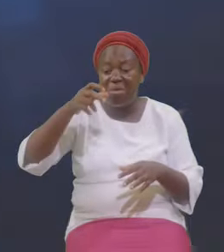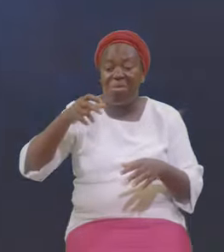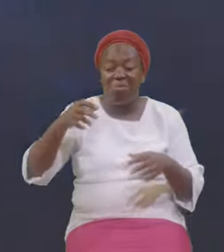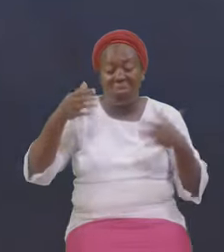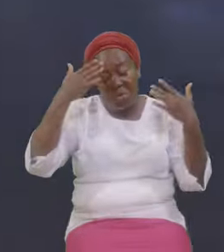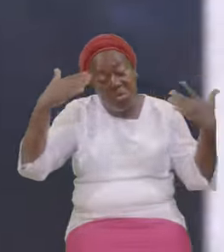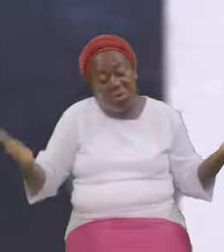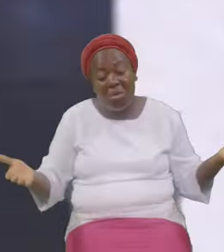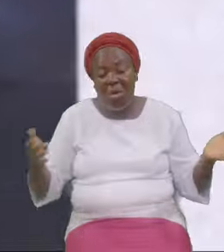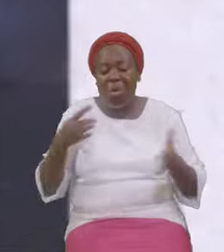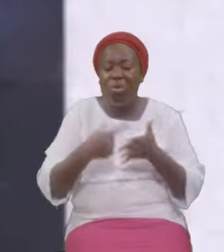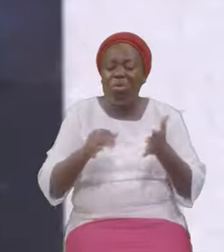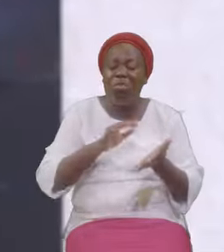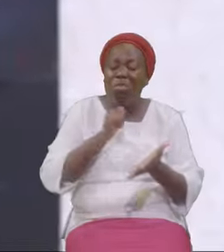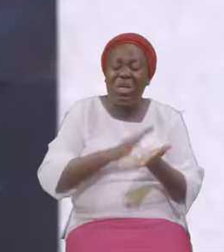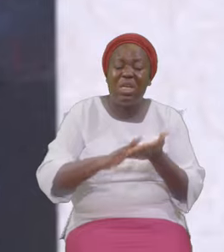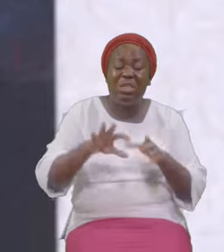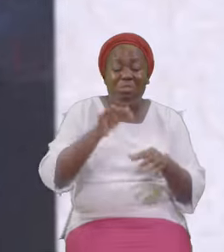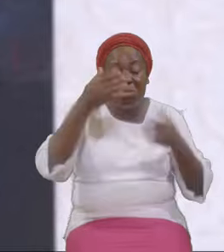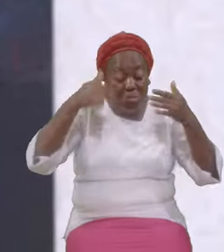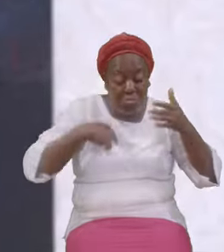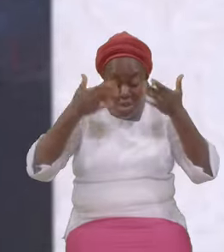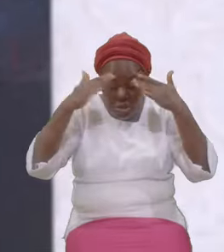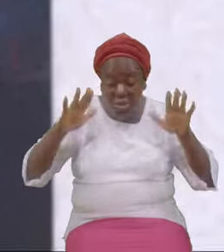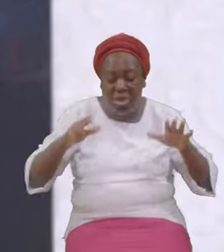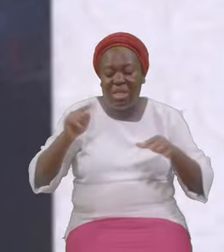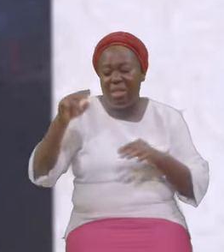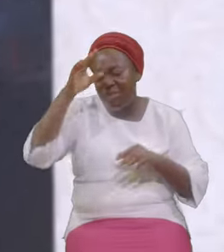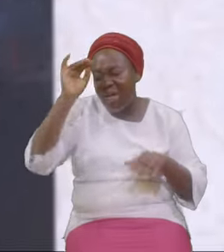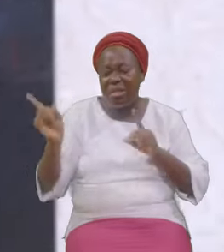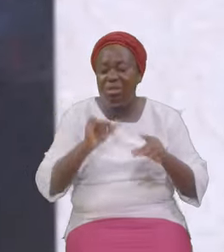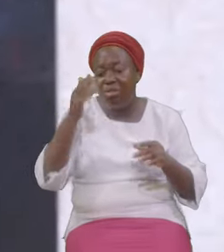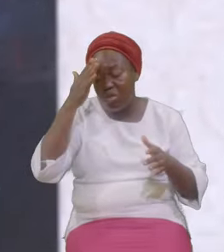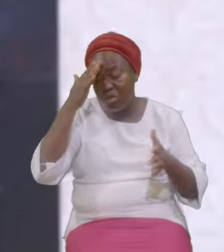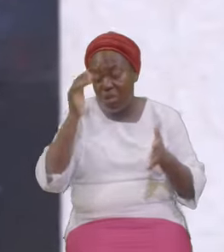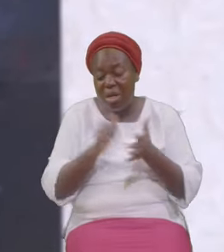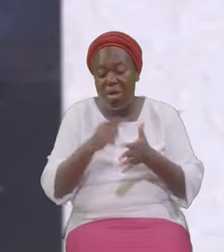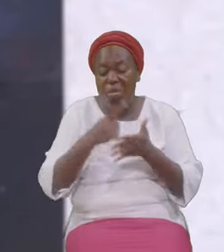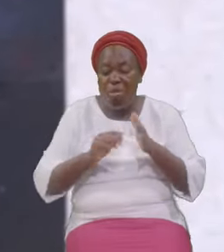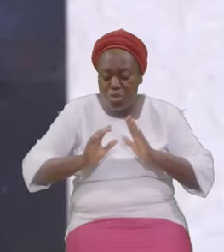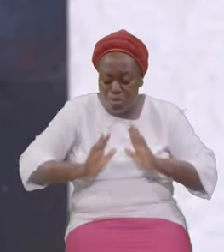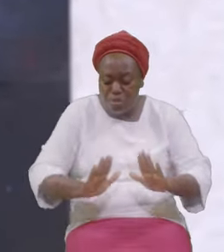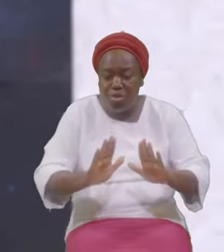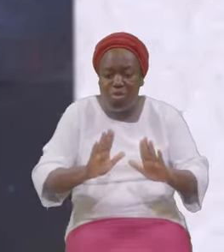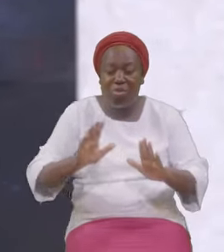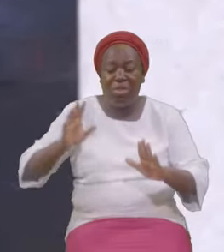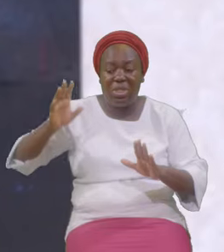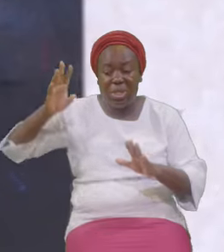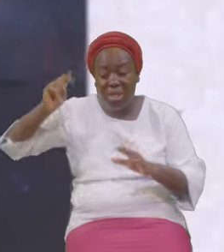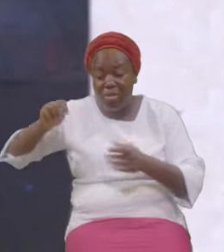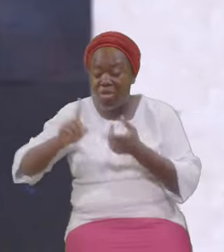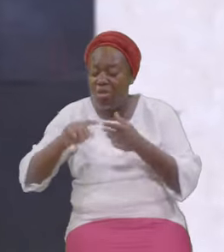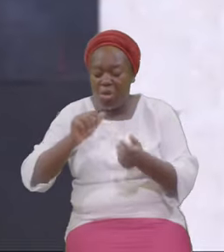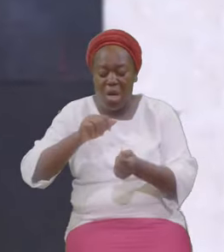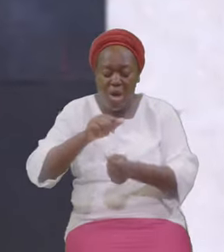I don't. The man did not know that what pushed him to be cutting himself, what pushed him to